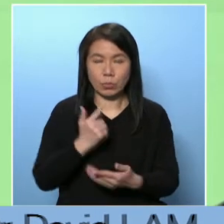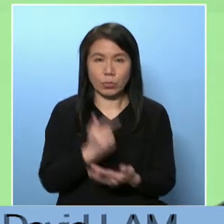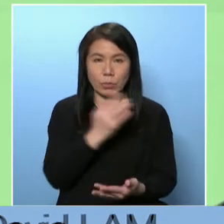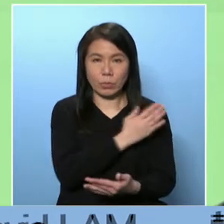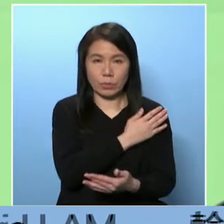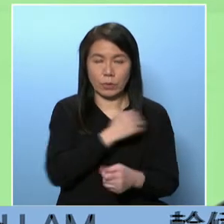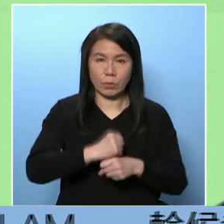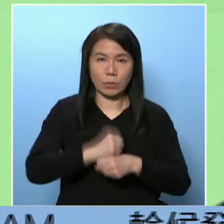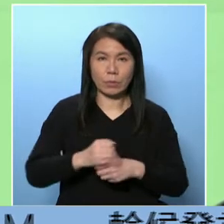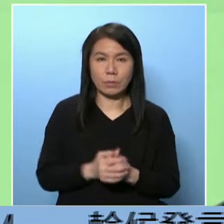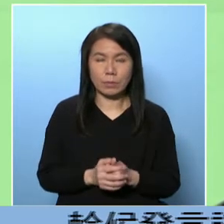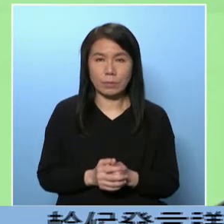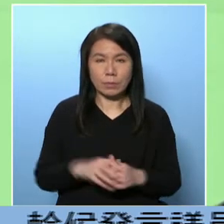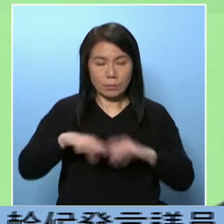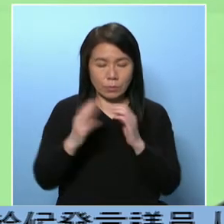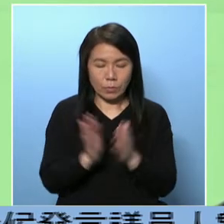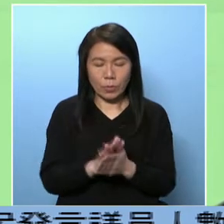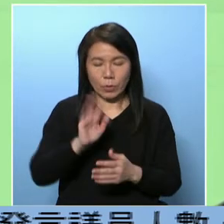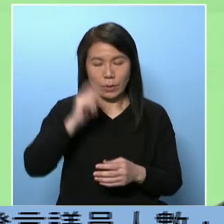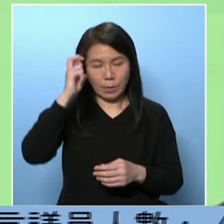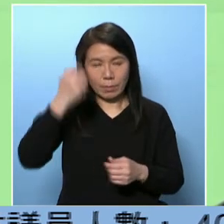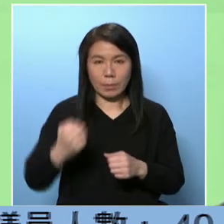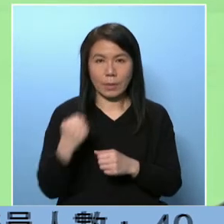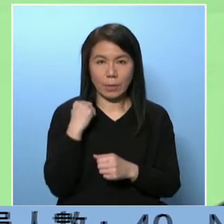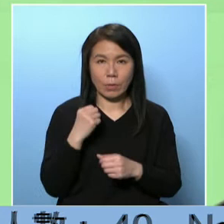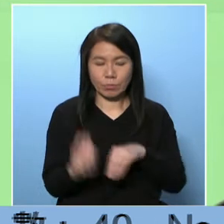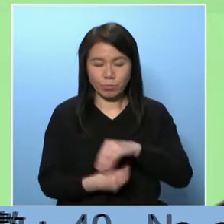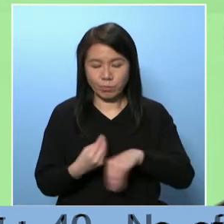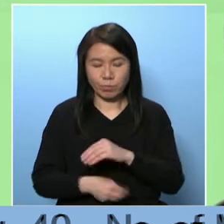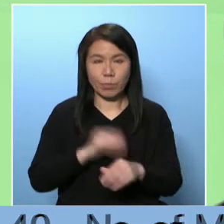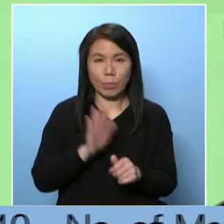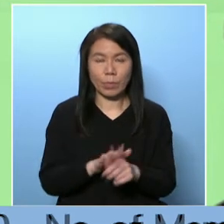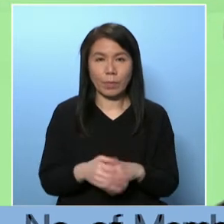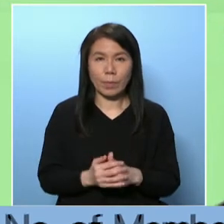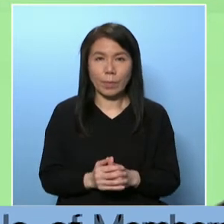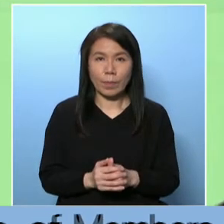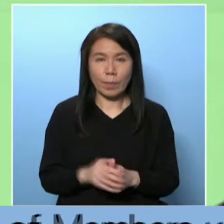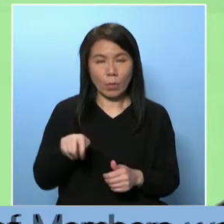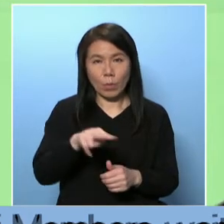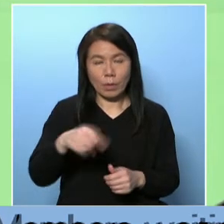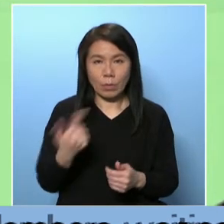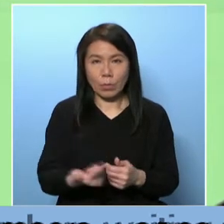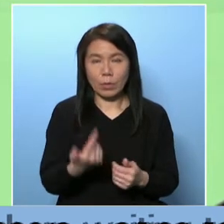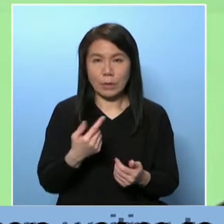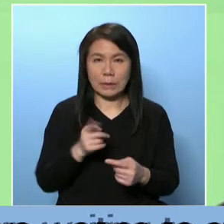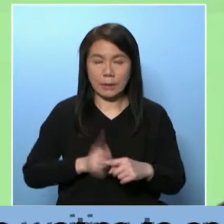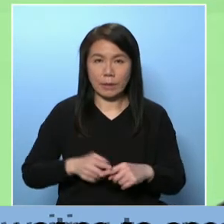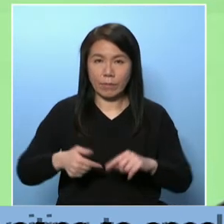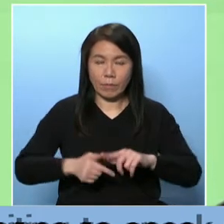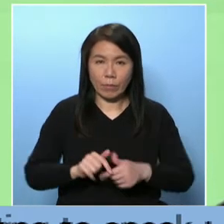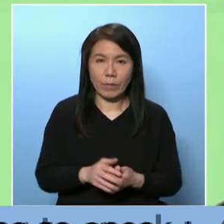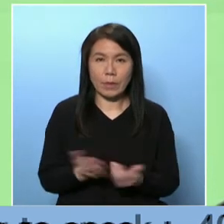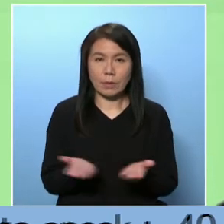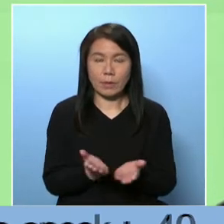that we'd be trying our best to mobilize all forces to fight the pandemic. And all